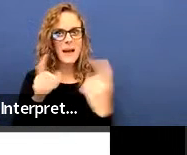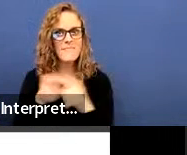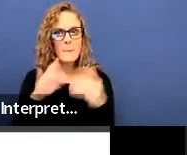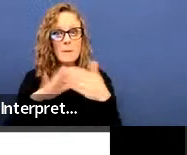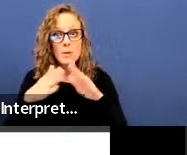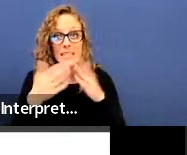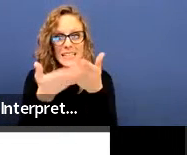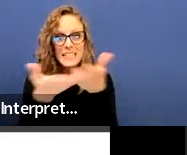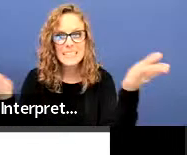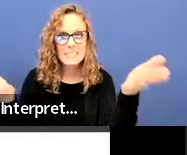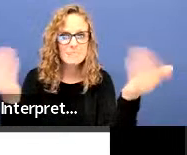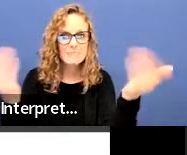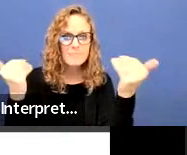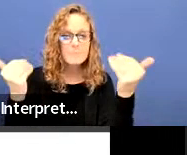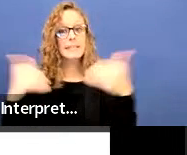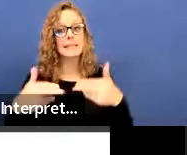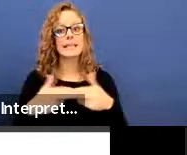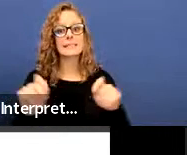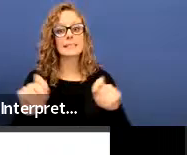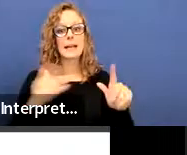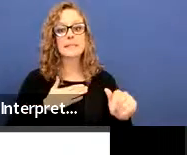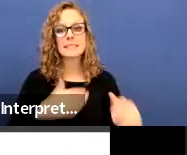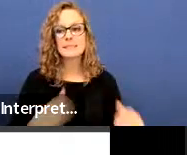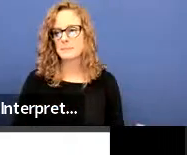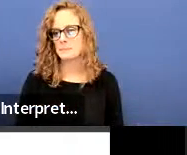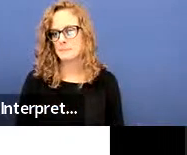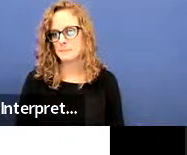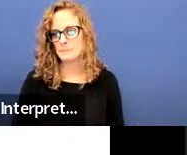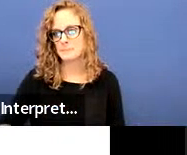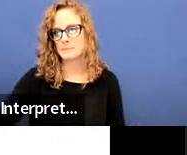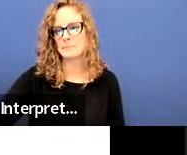community. Next slide, please.